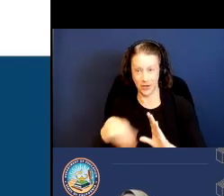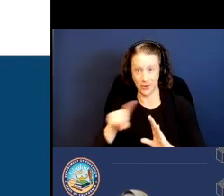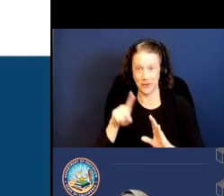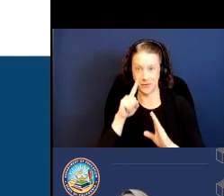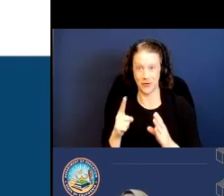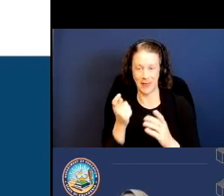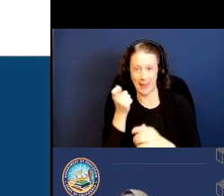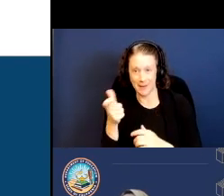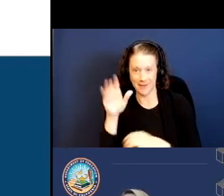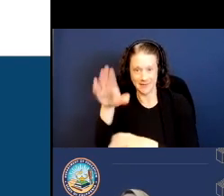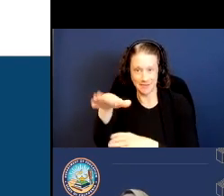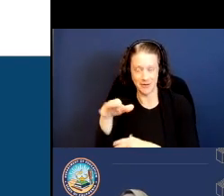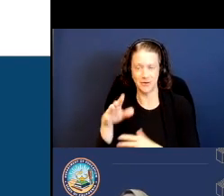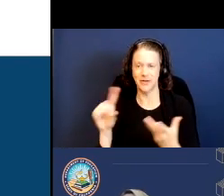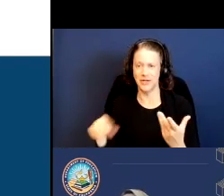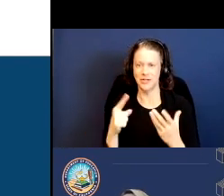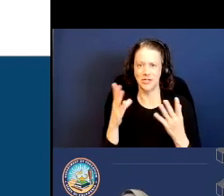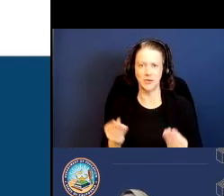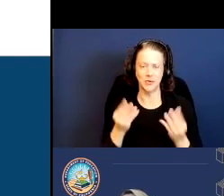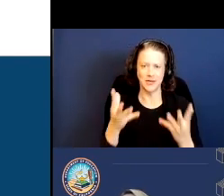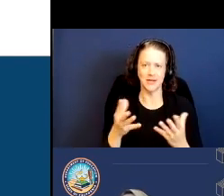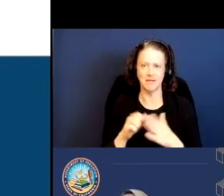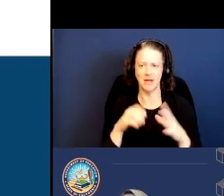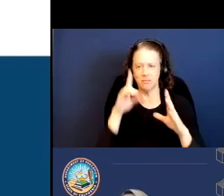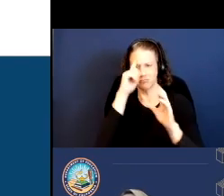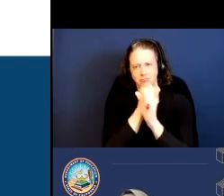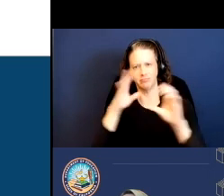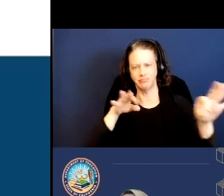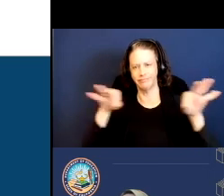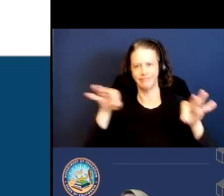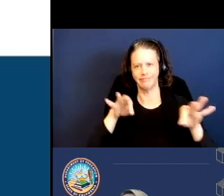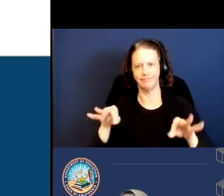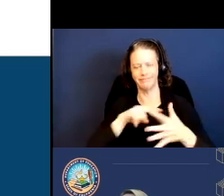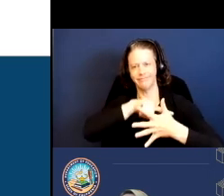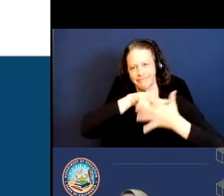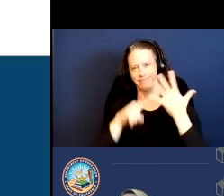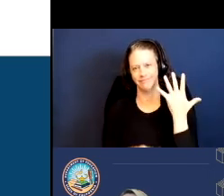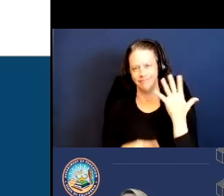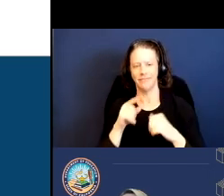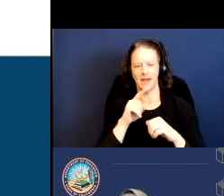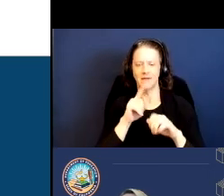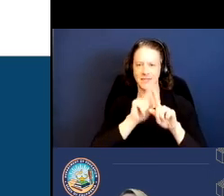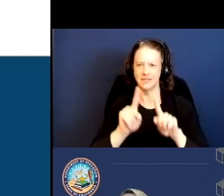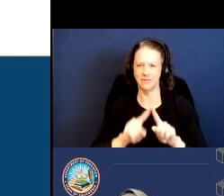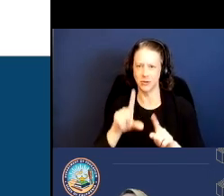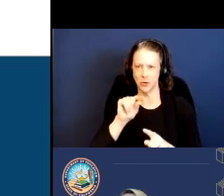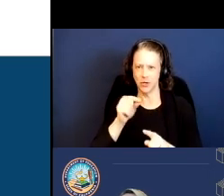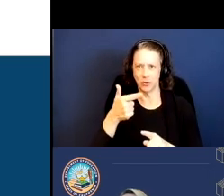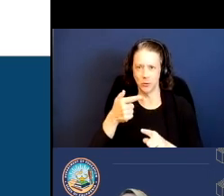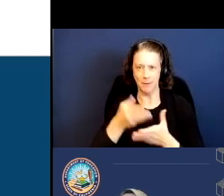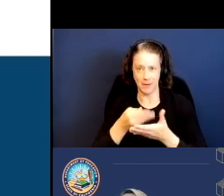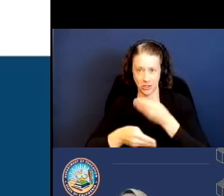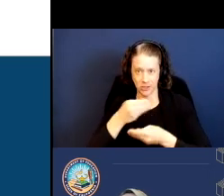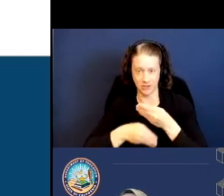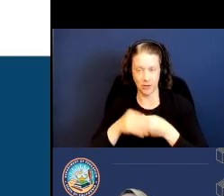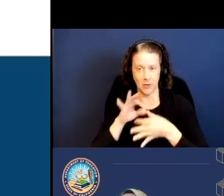this afternoon to just give a walkthrough of the sort of the 2021 budget as